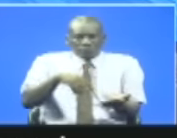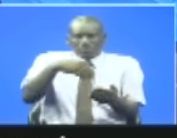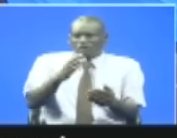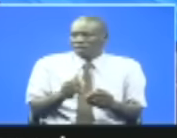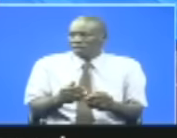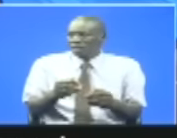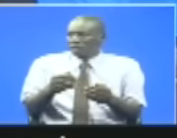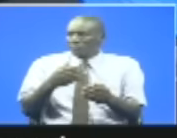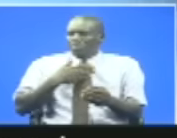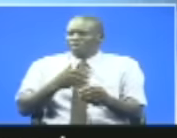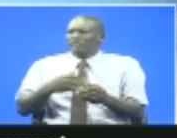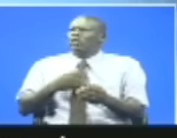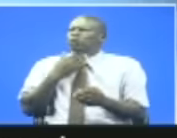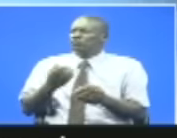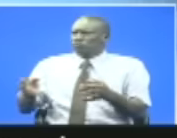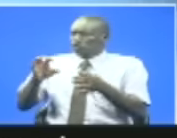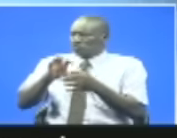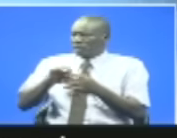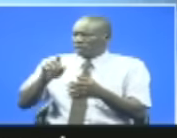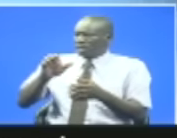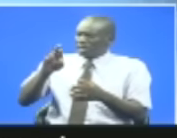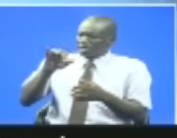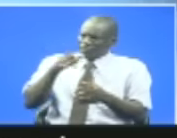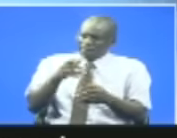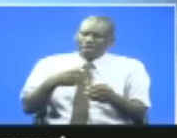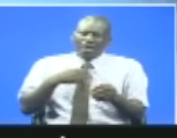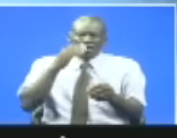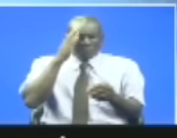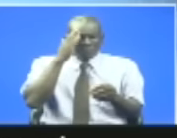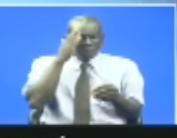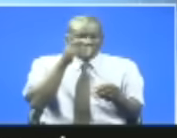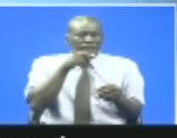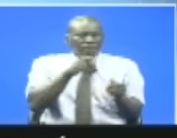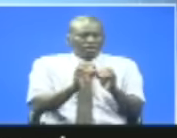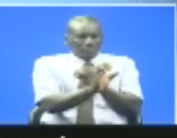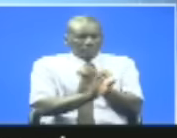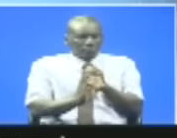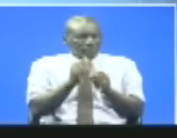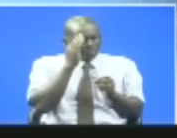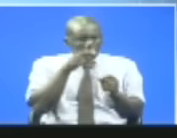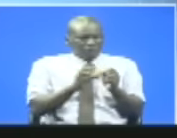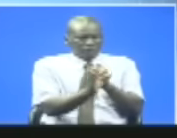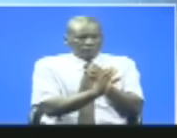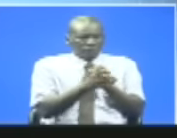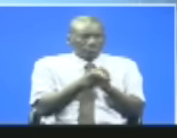in, Rari, at that point. I think this country